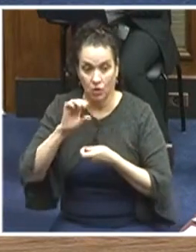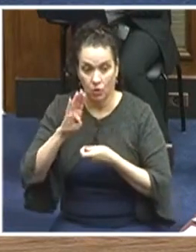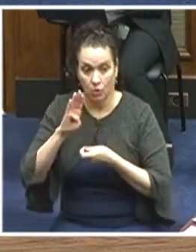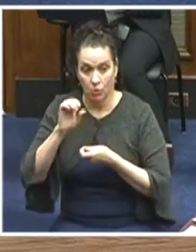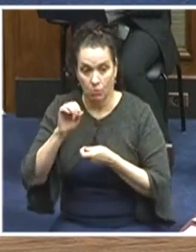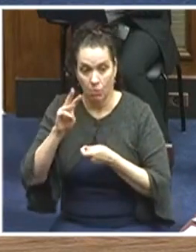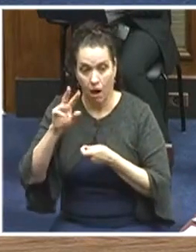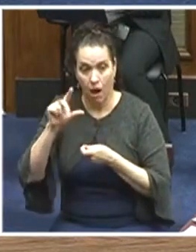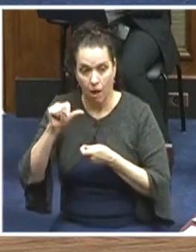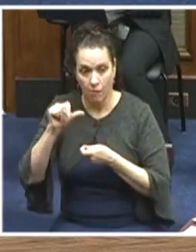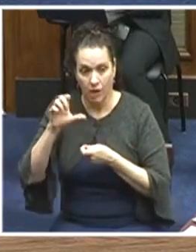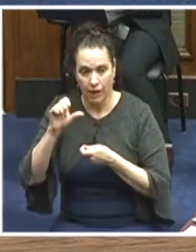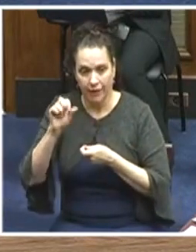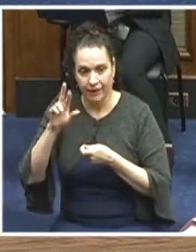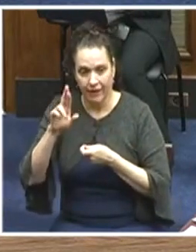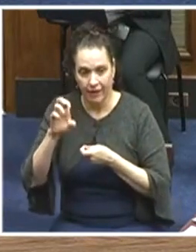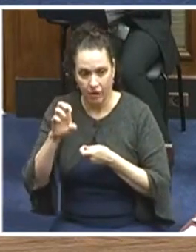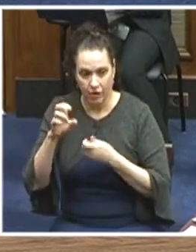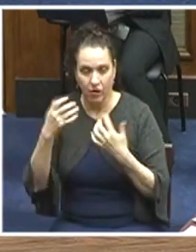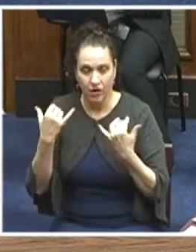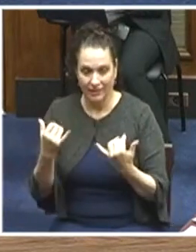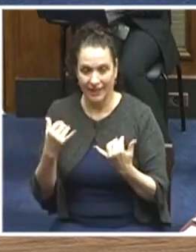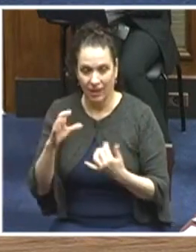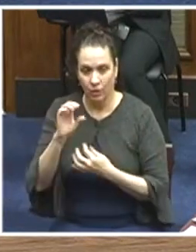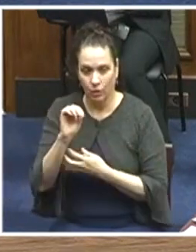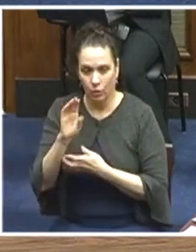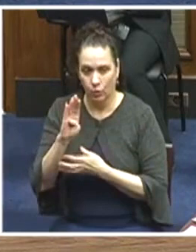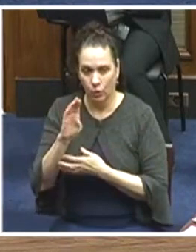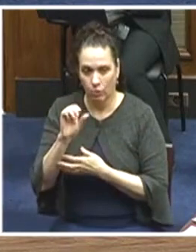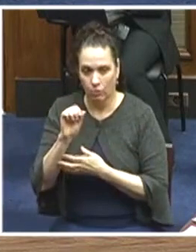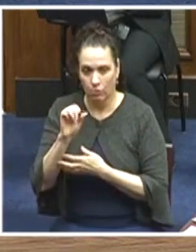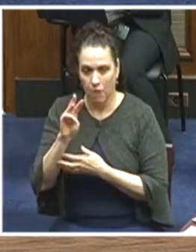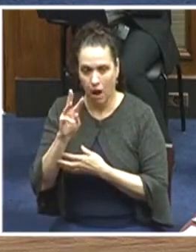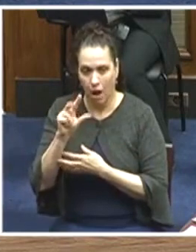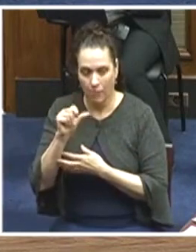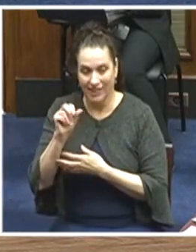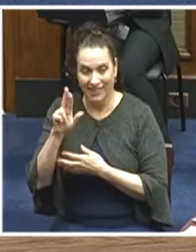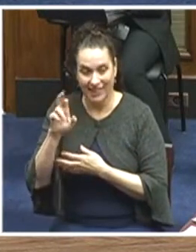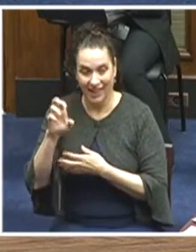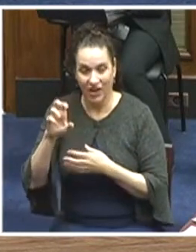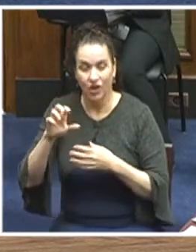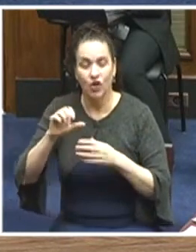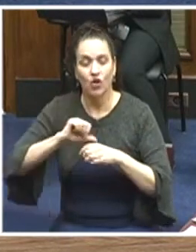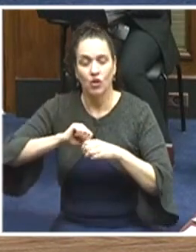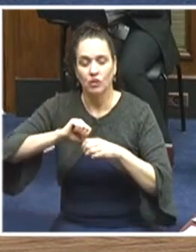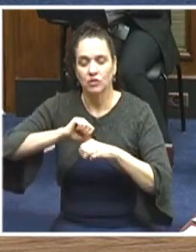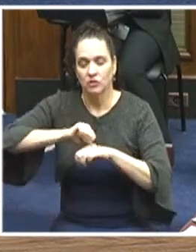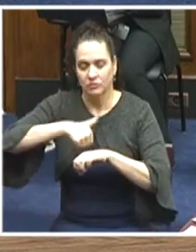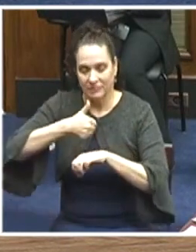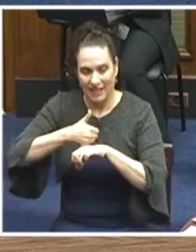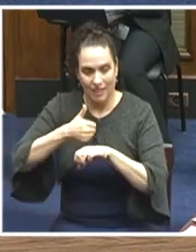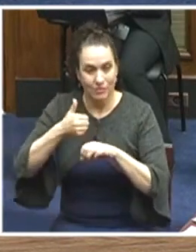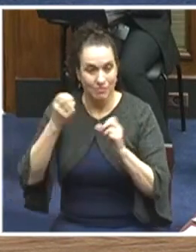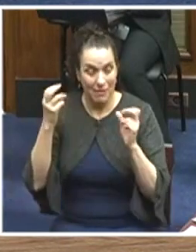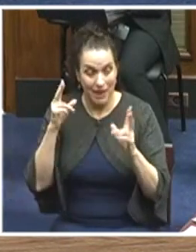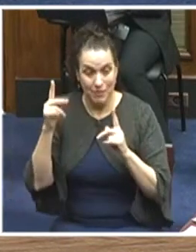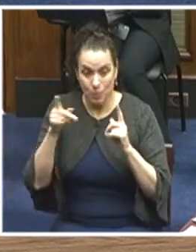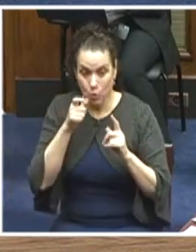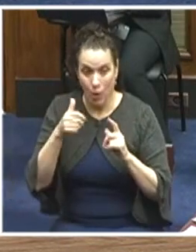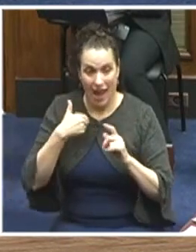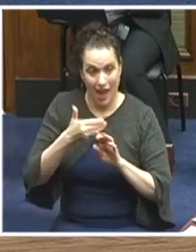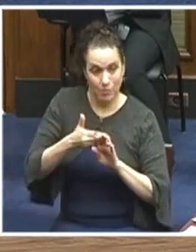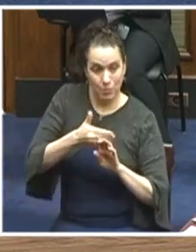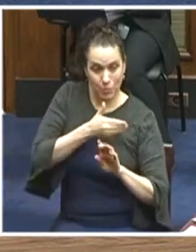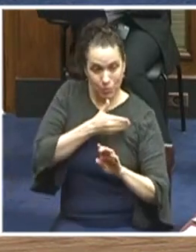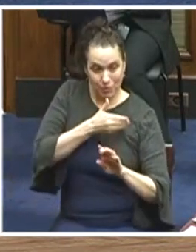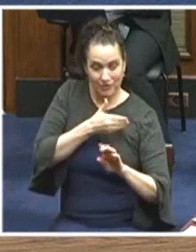Obamacare, in a word, is creating right now a nation of pre-existing conditions. The Democrats know this. All they have to do is